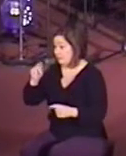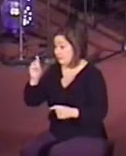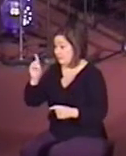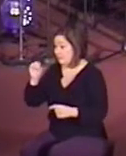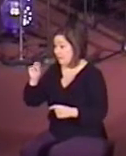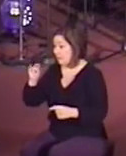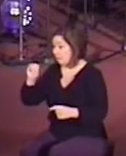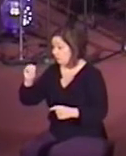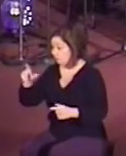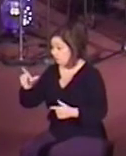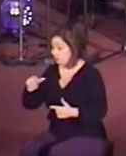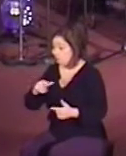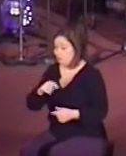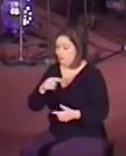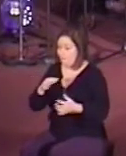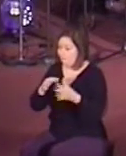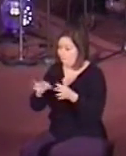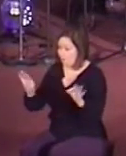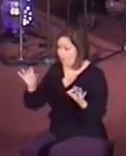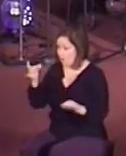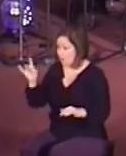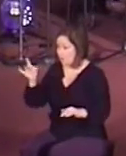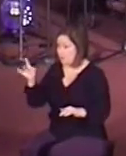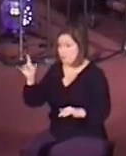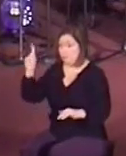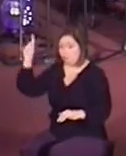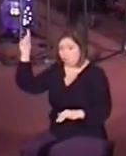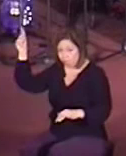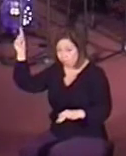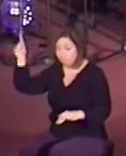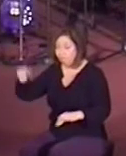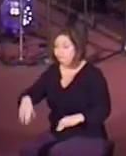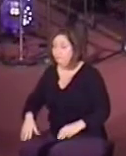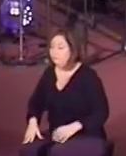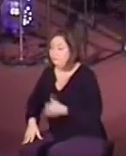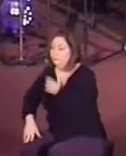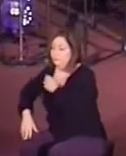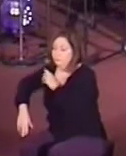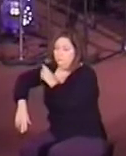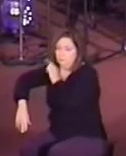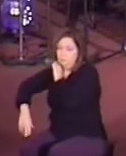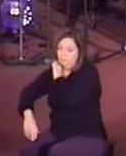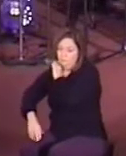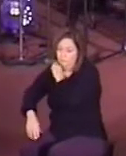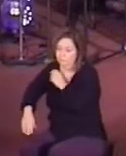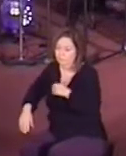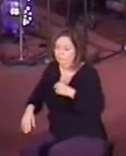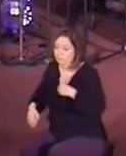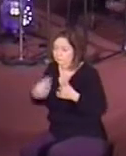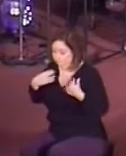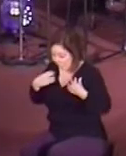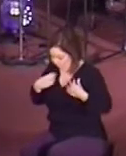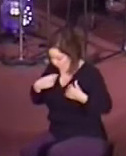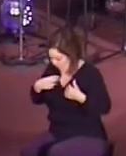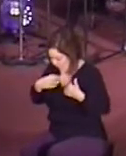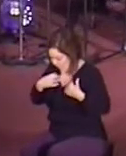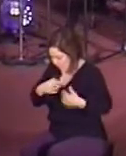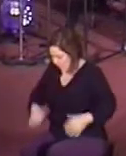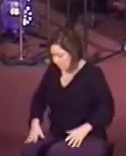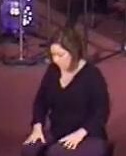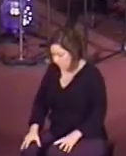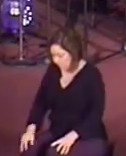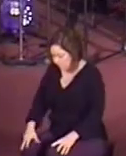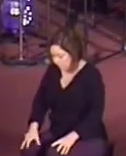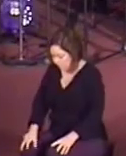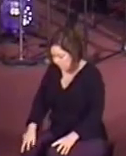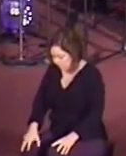that Daniel gives here, it says in verse 18, "This dream I, Nebuchadnezzar, have seen. Now you, Belshazzar, declare its